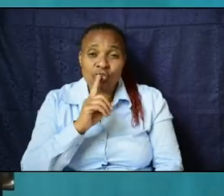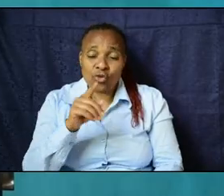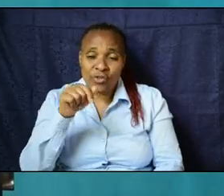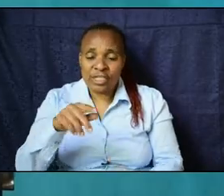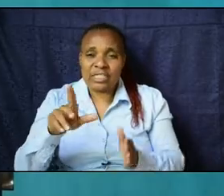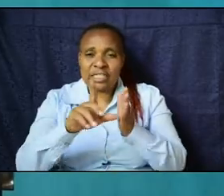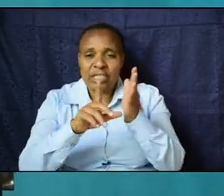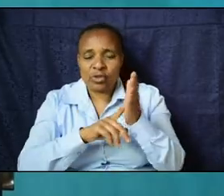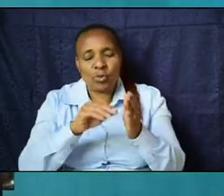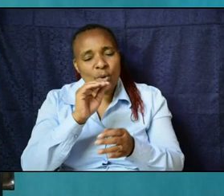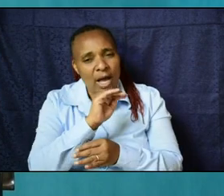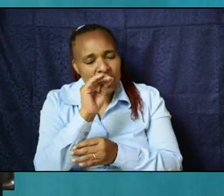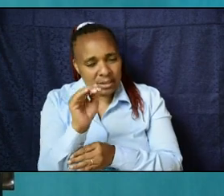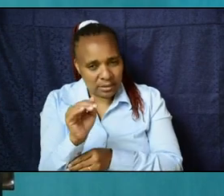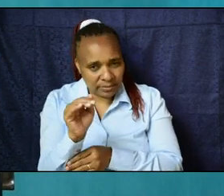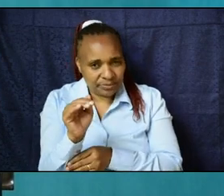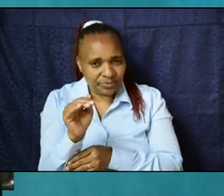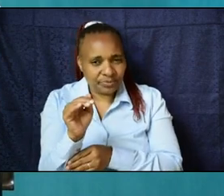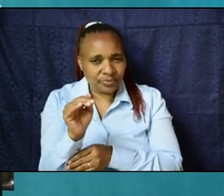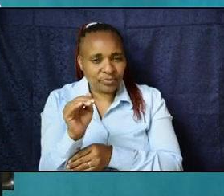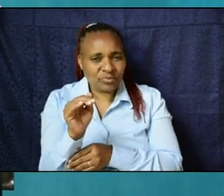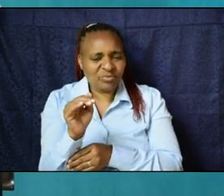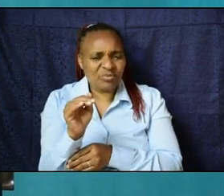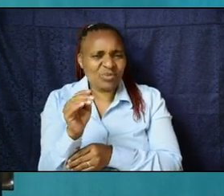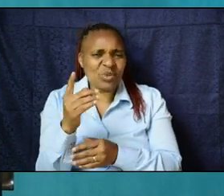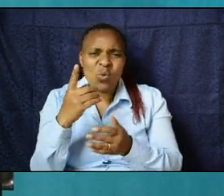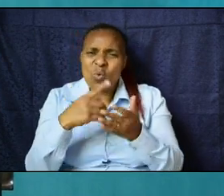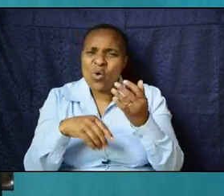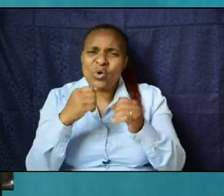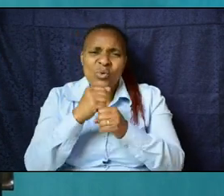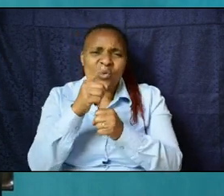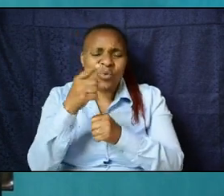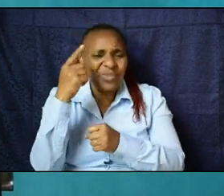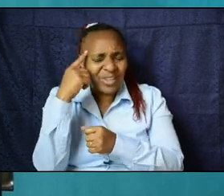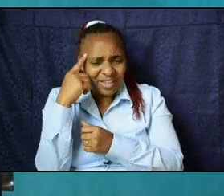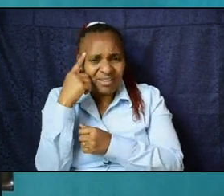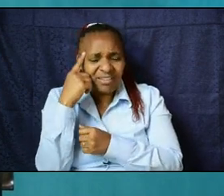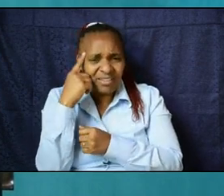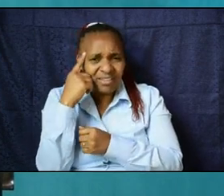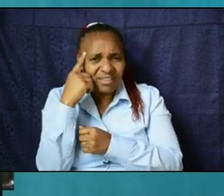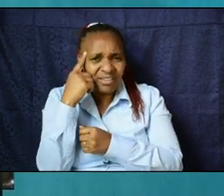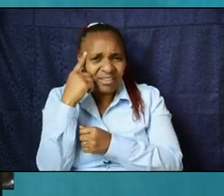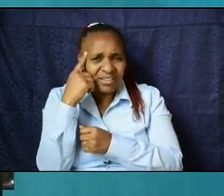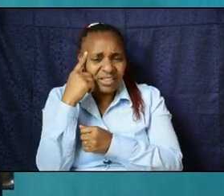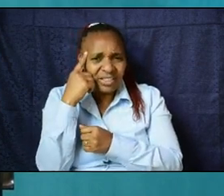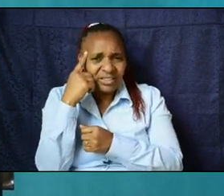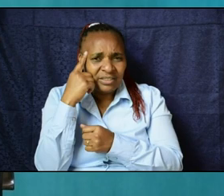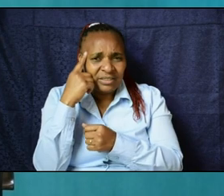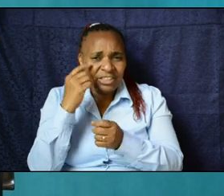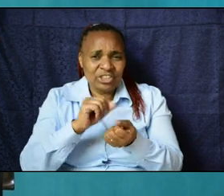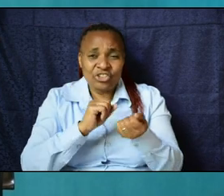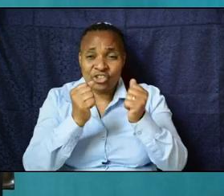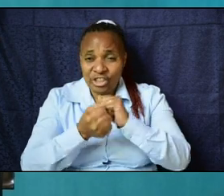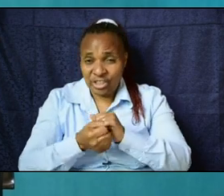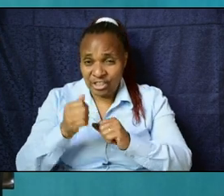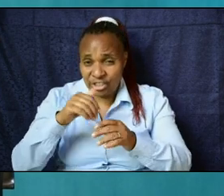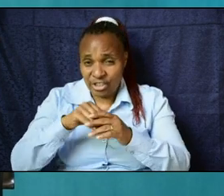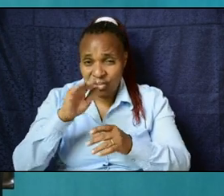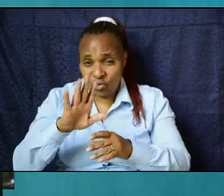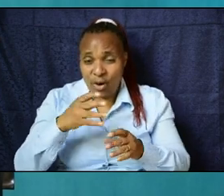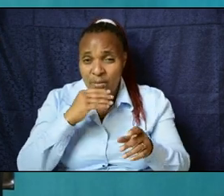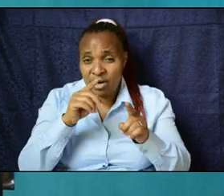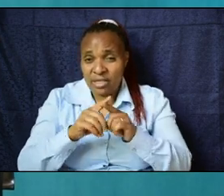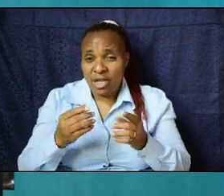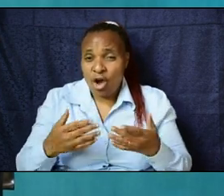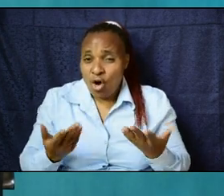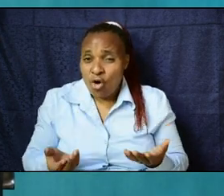this lesson we asked, what do you think, like, what would you like to change in your brother